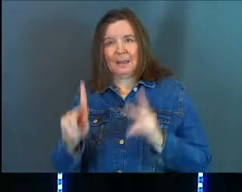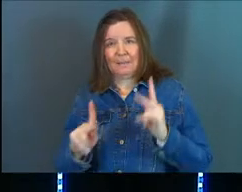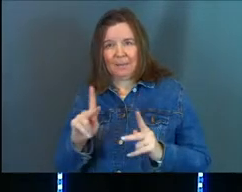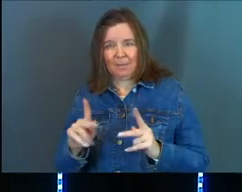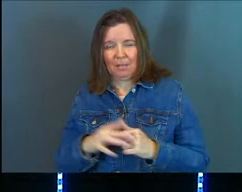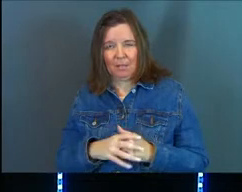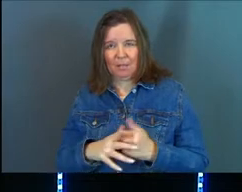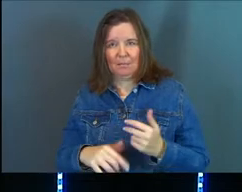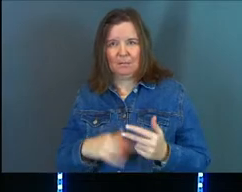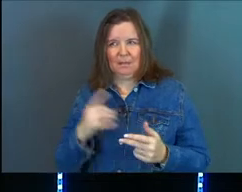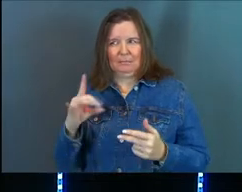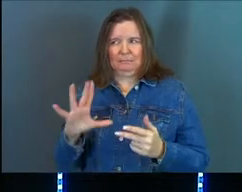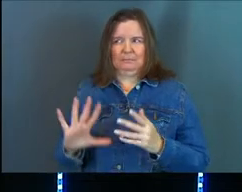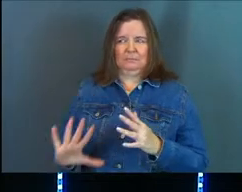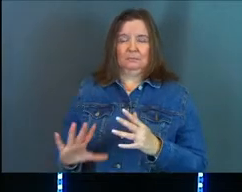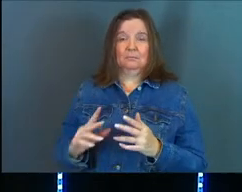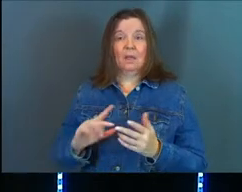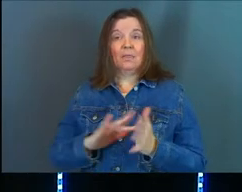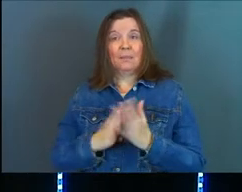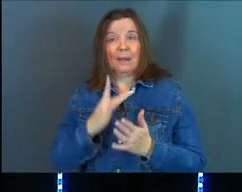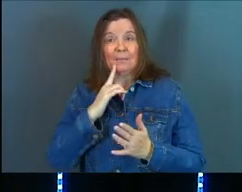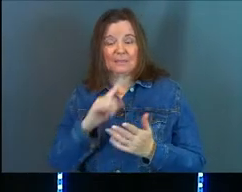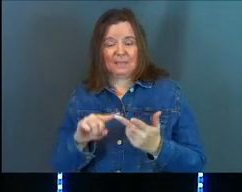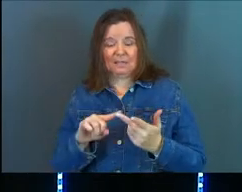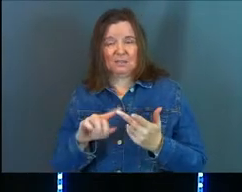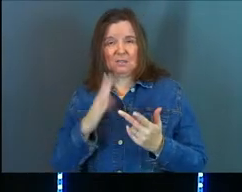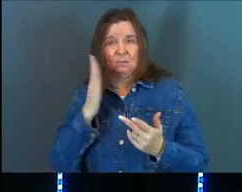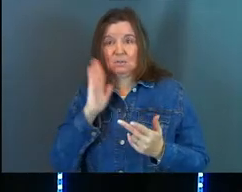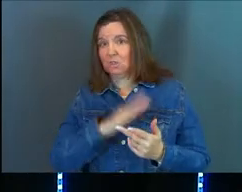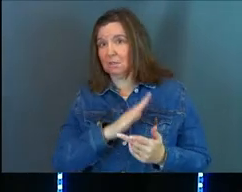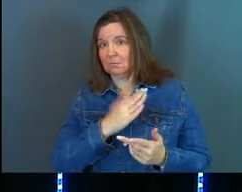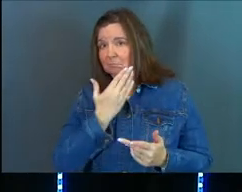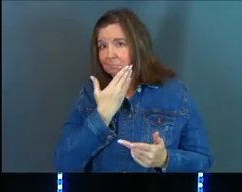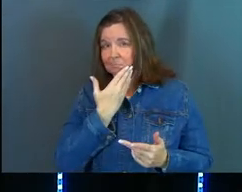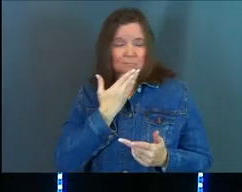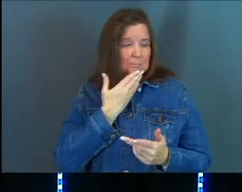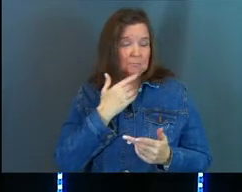The Bible says to turn the other cheek. So are boundaries even loving?